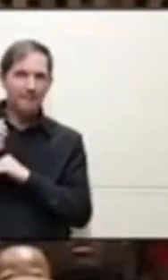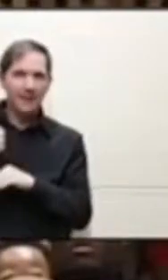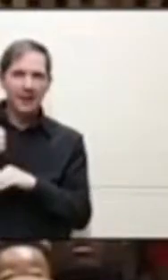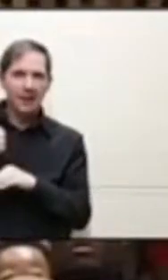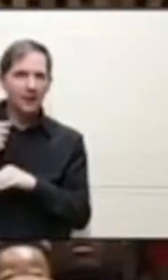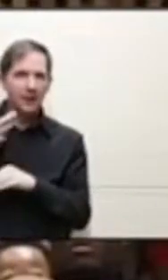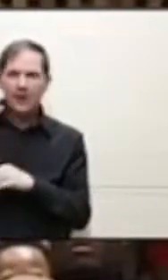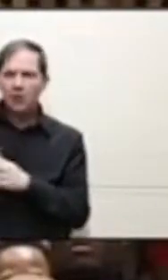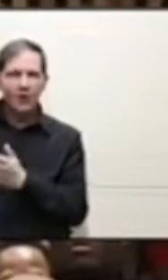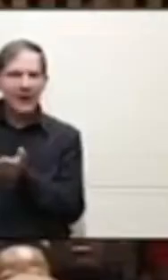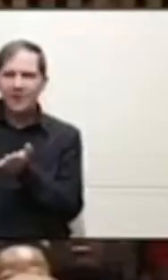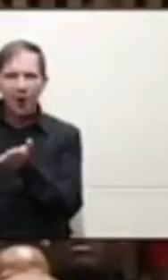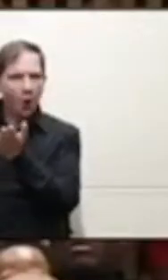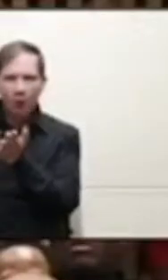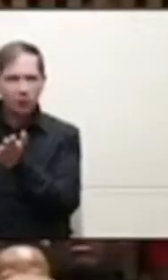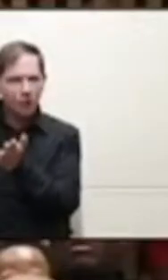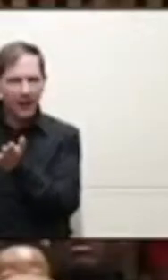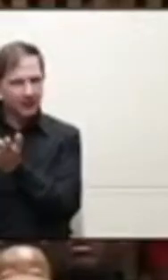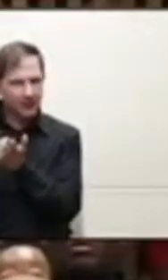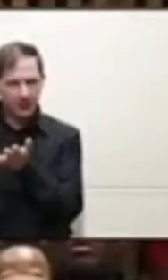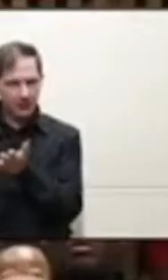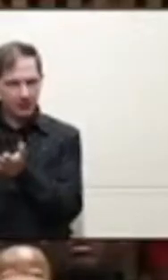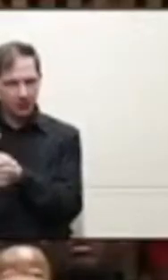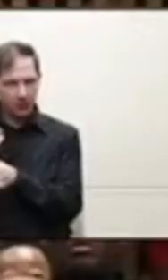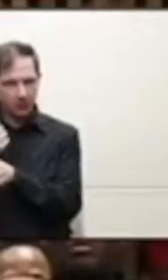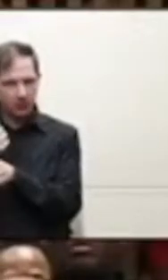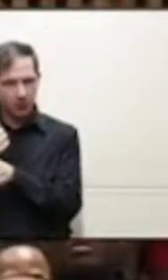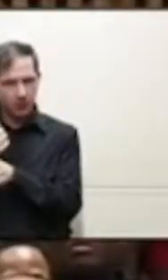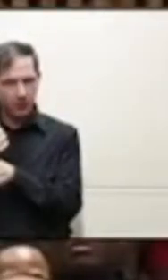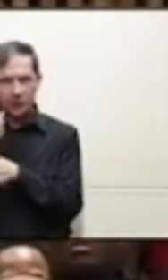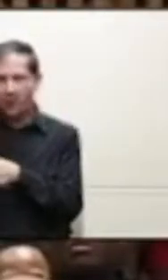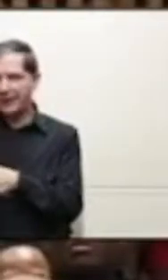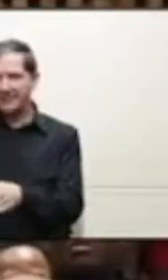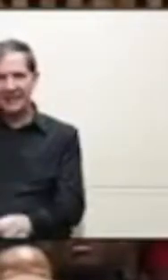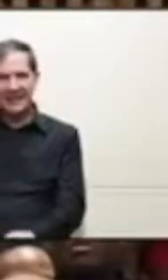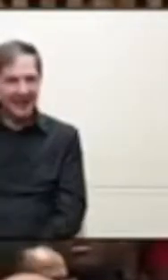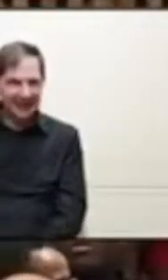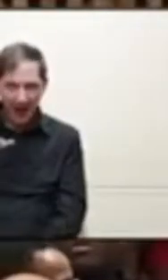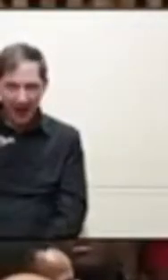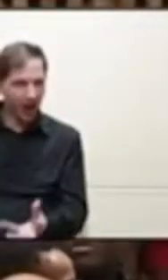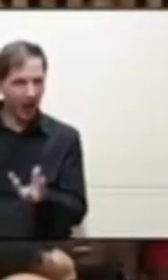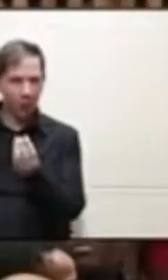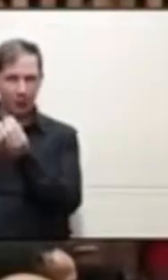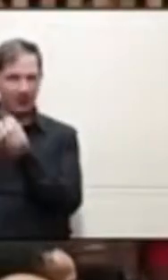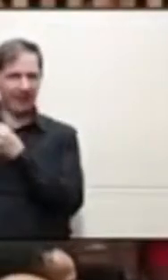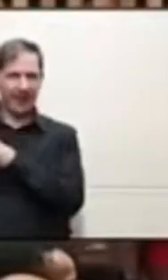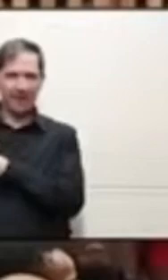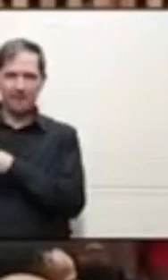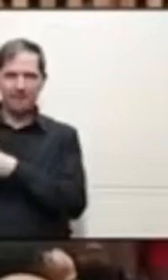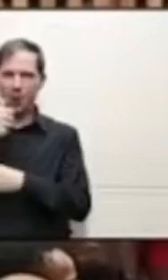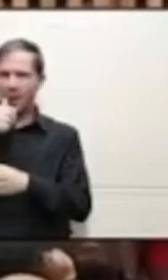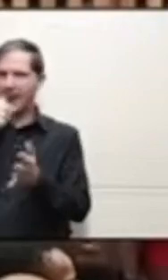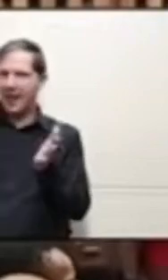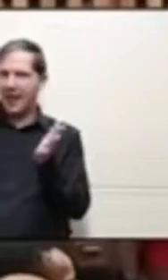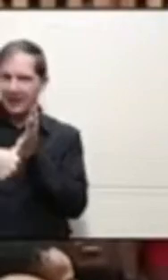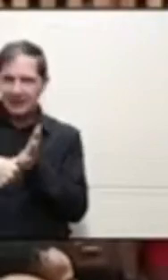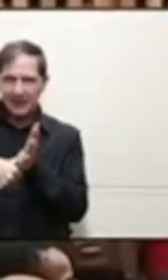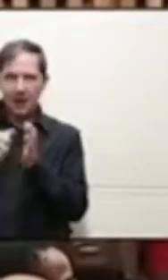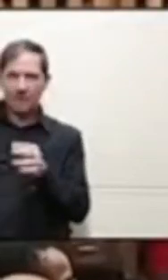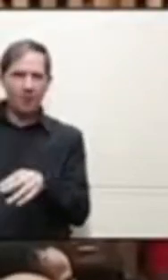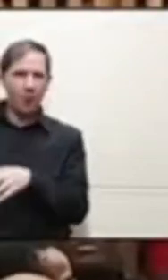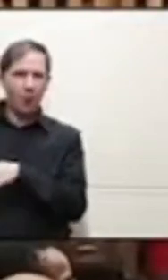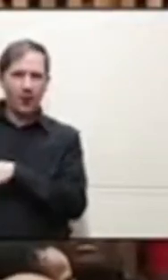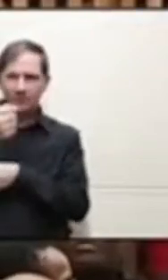with the municipality. We've never taken any tender on that. We've never given them a letter of